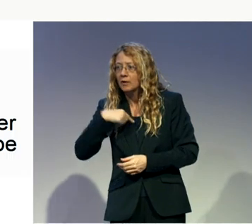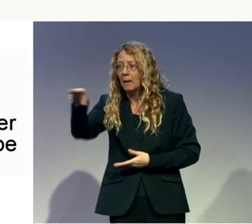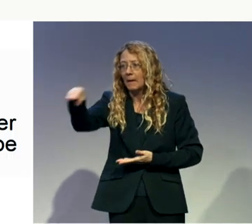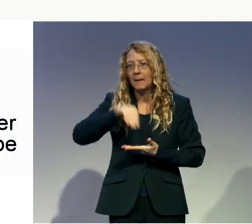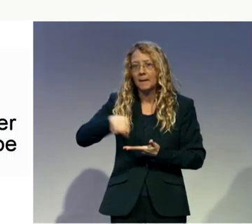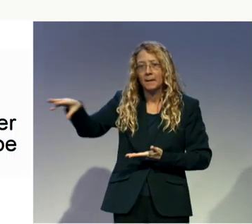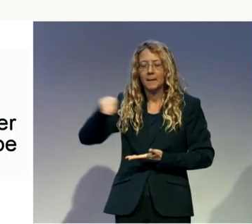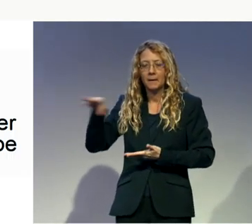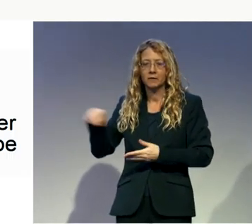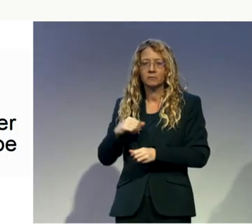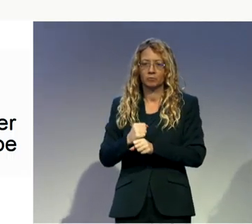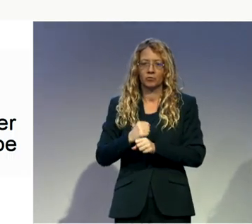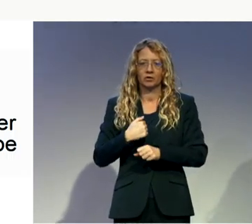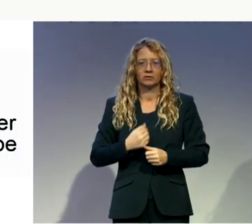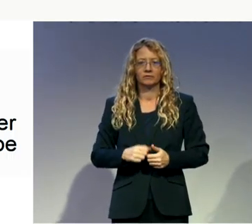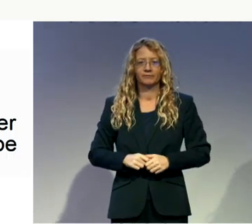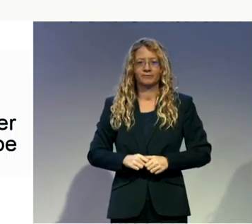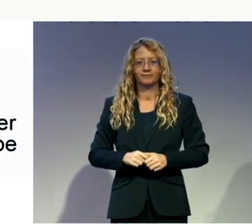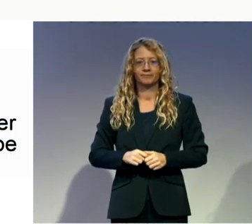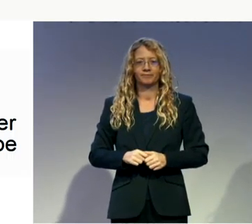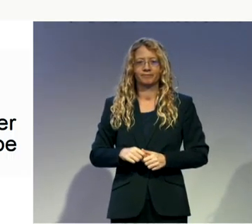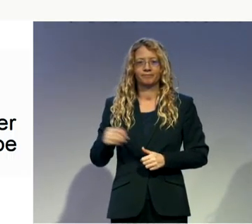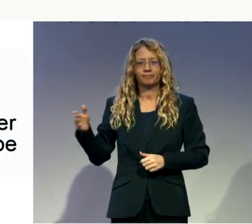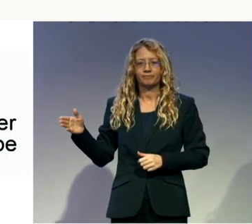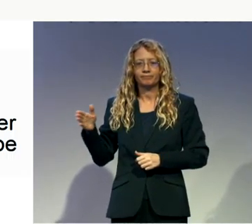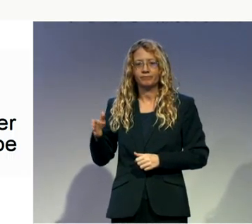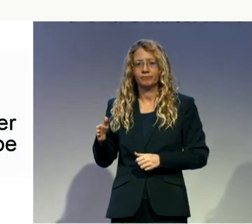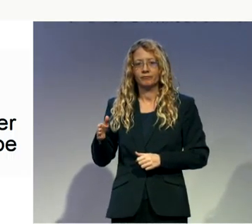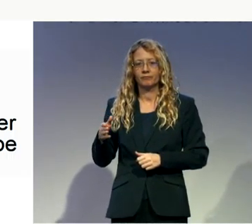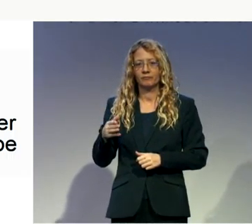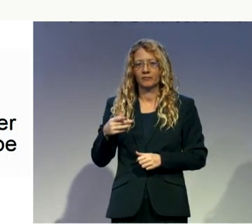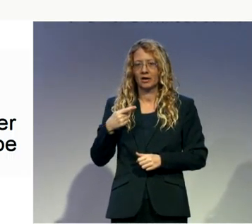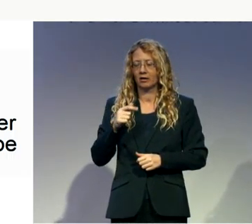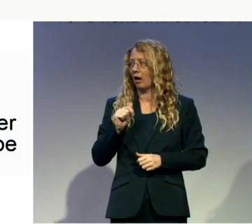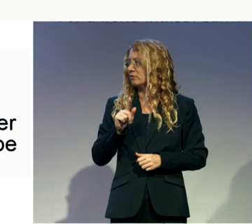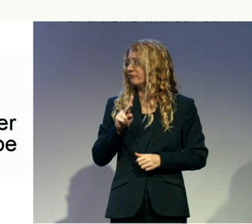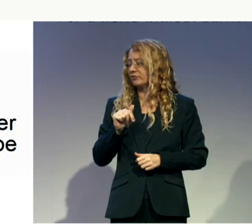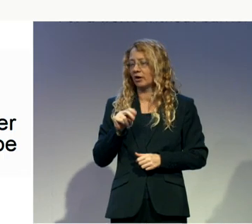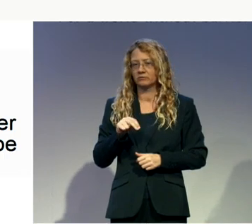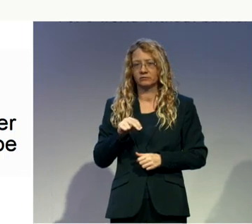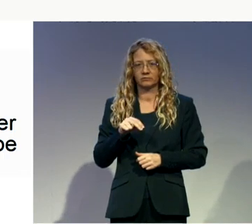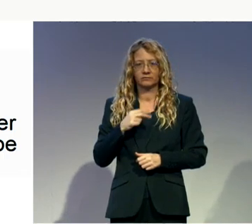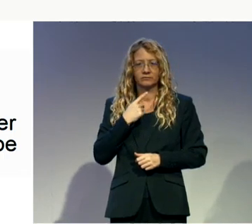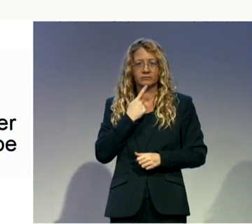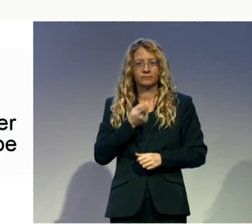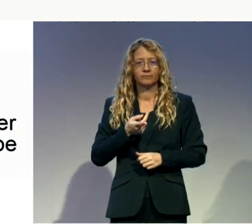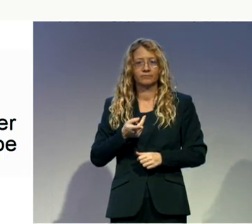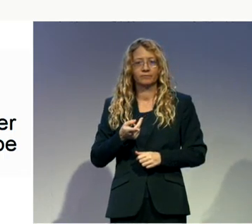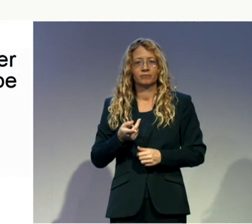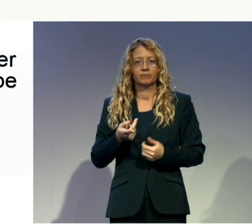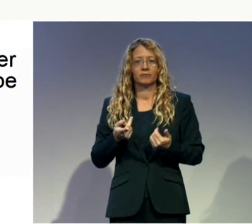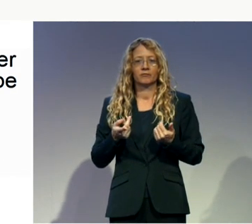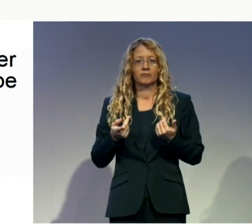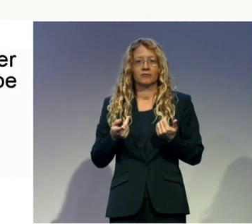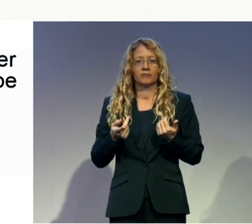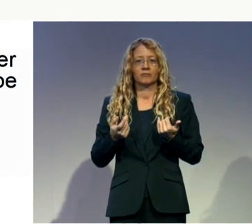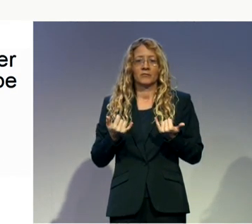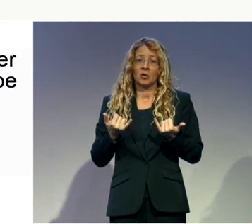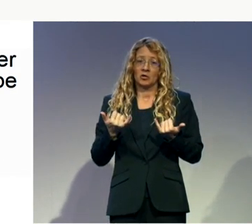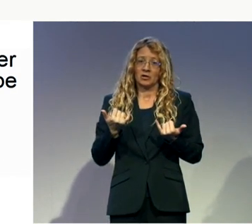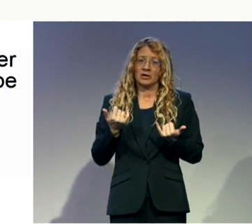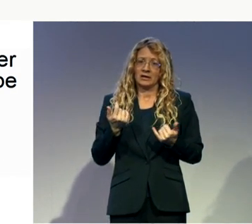The funding is important, but now in Spain, we are trying to introduce in the law the